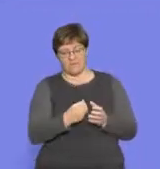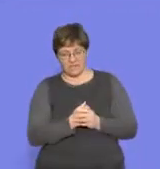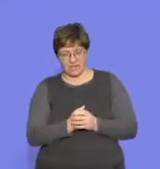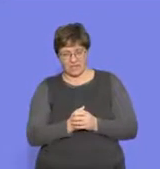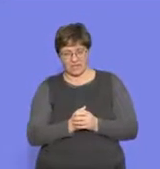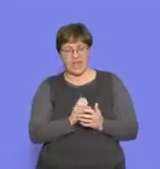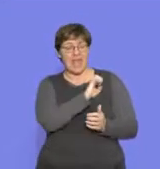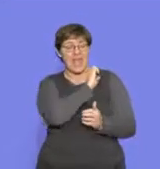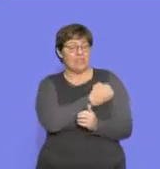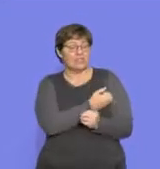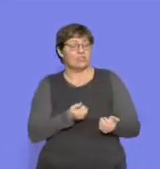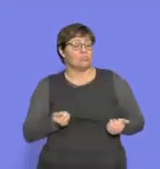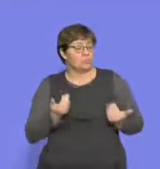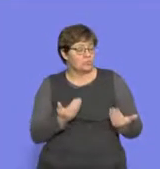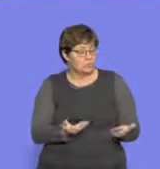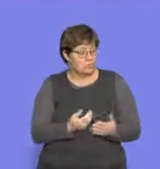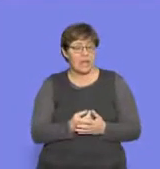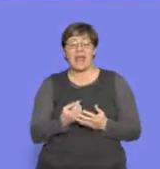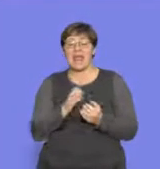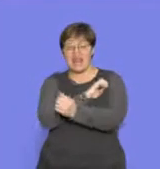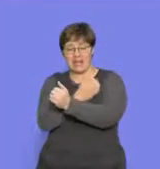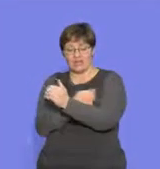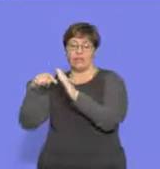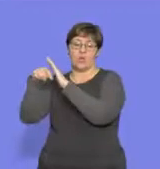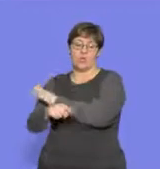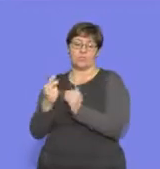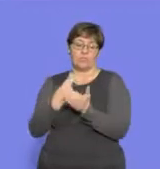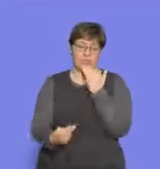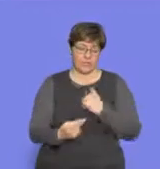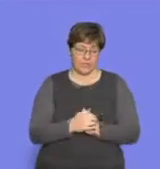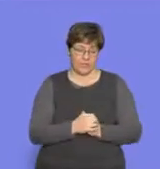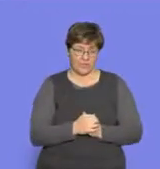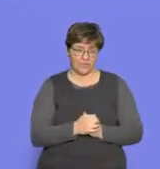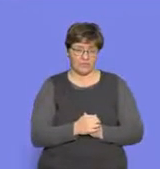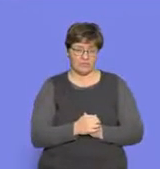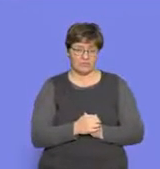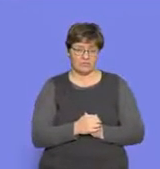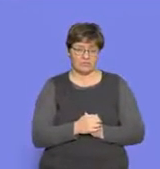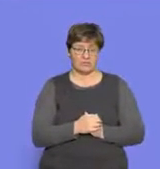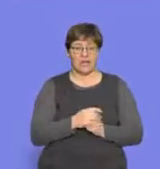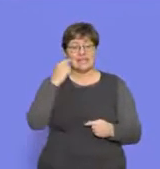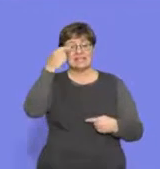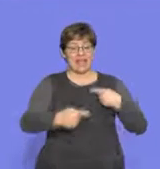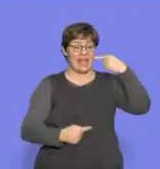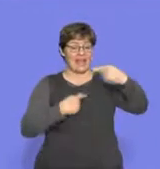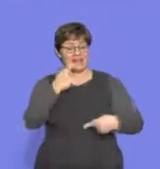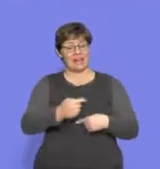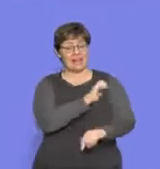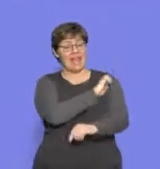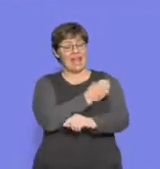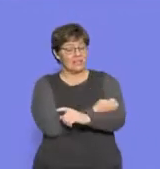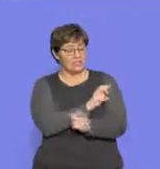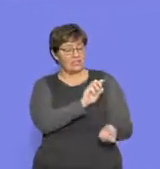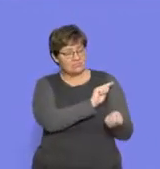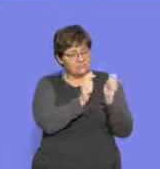is produced, there's energy that is lost. And so that cycle of energy being converted